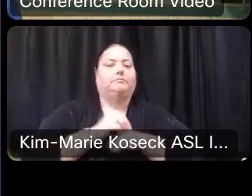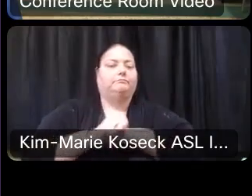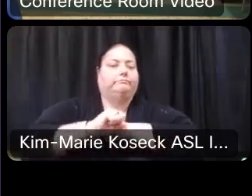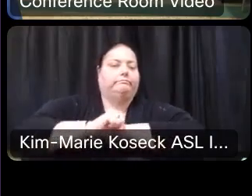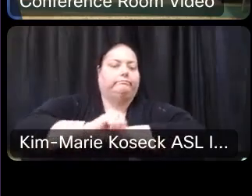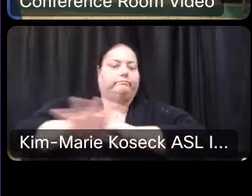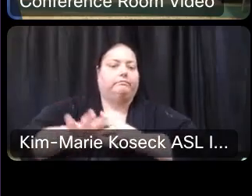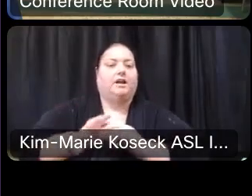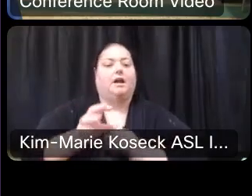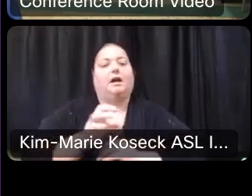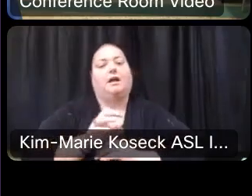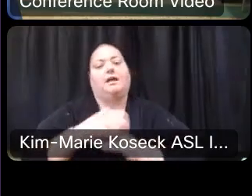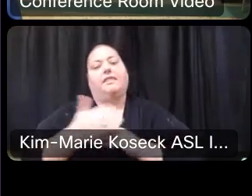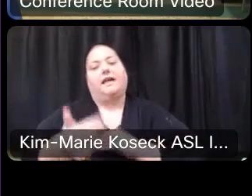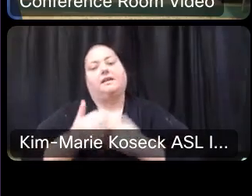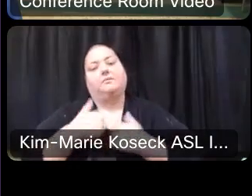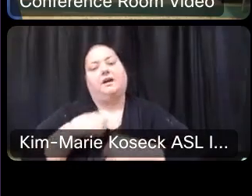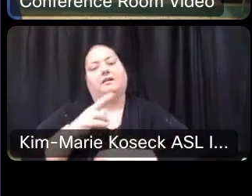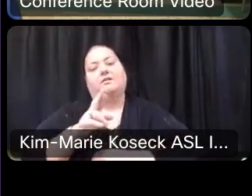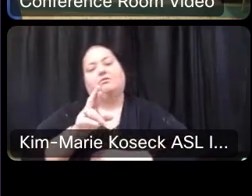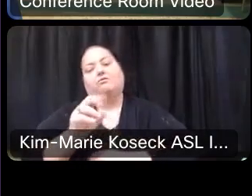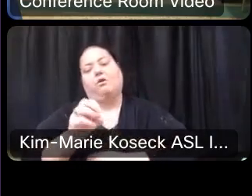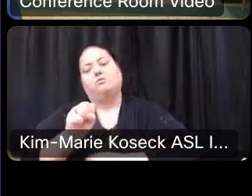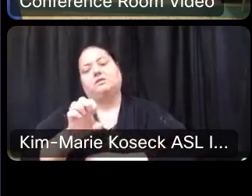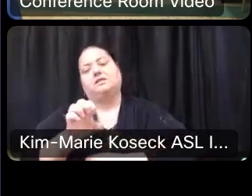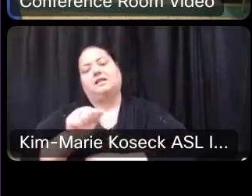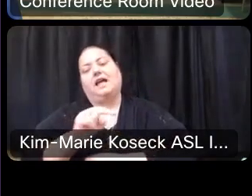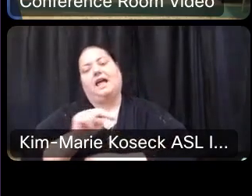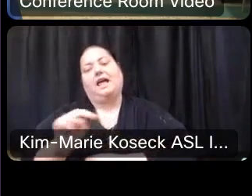Oh, wait, next up we have Roseanne.